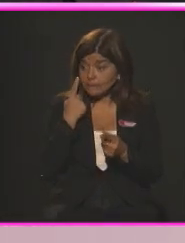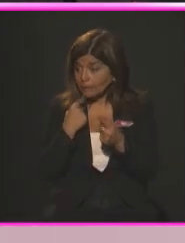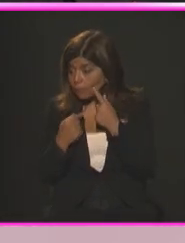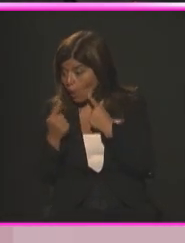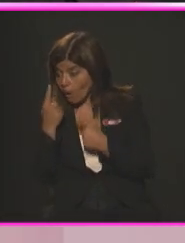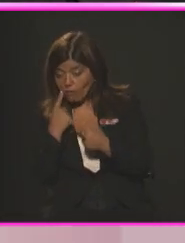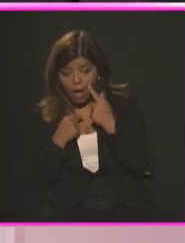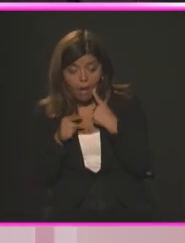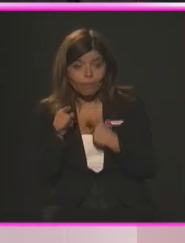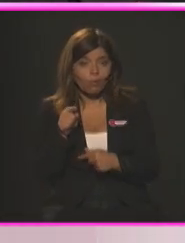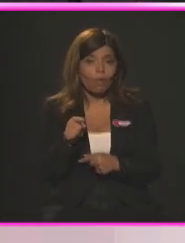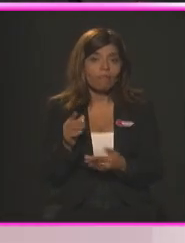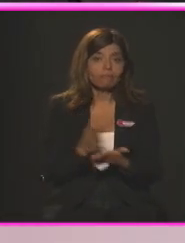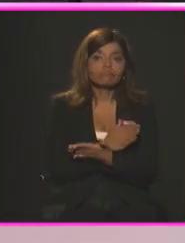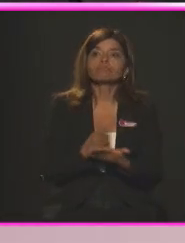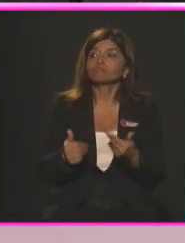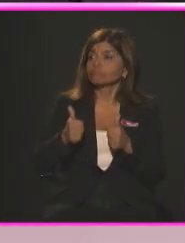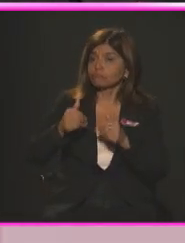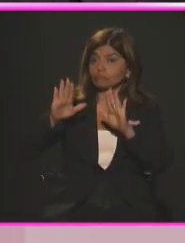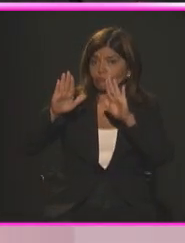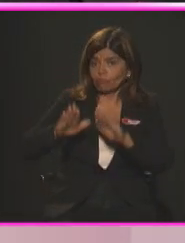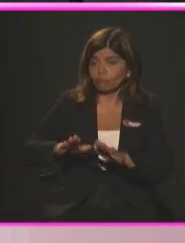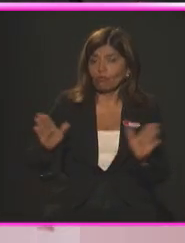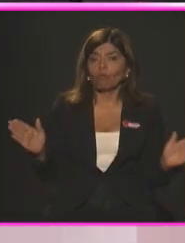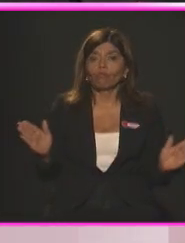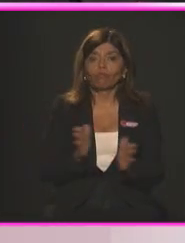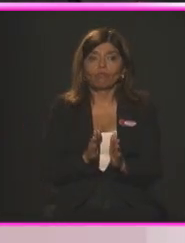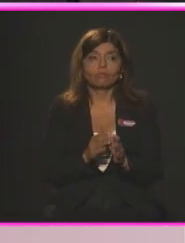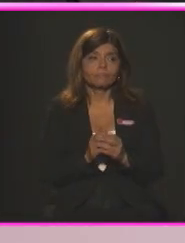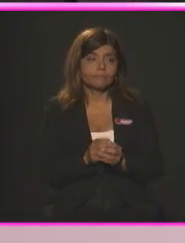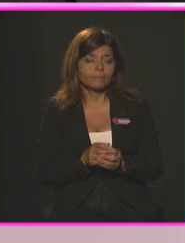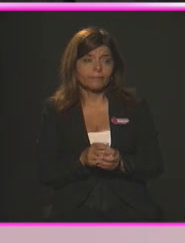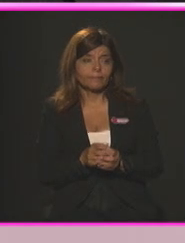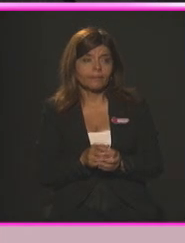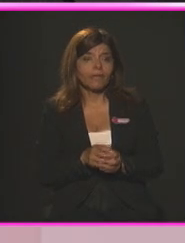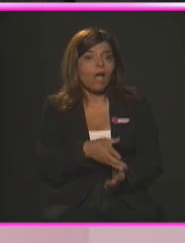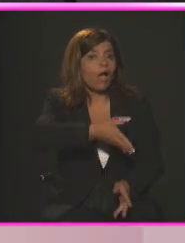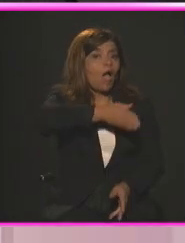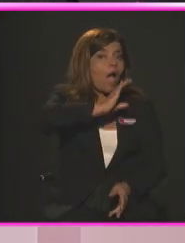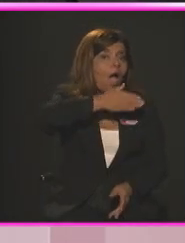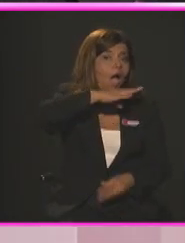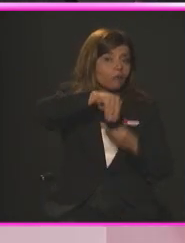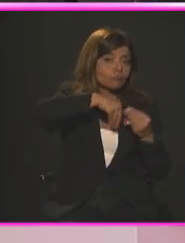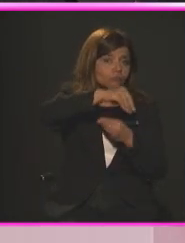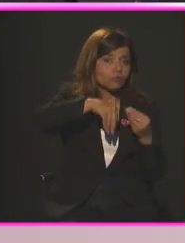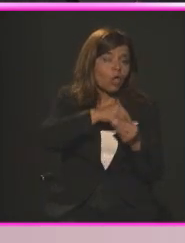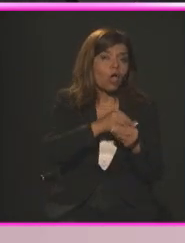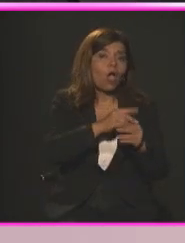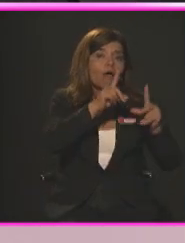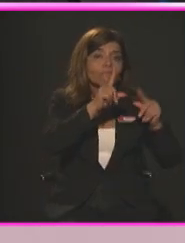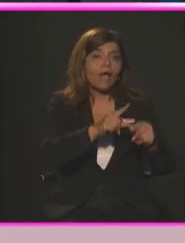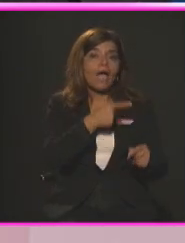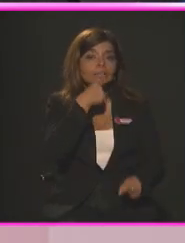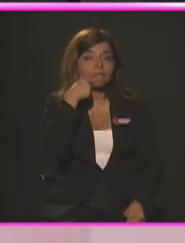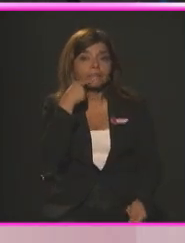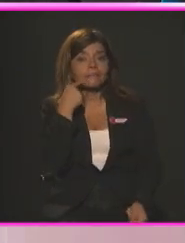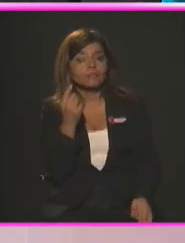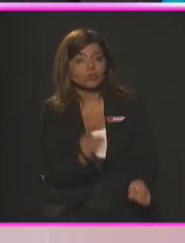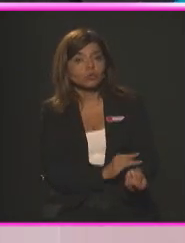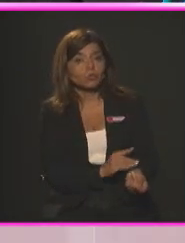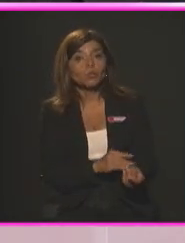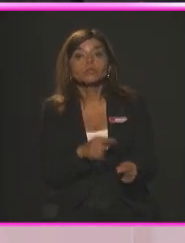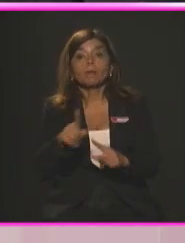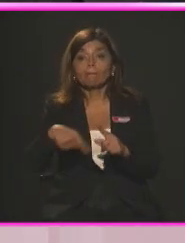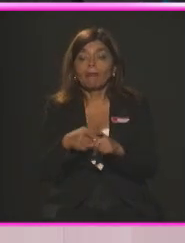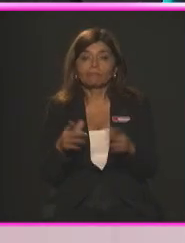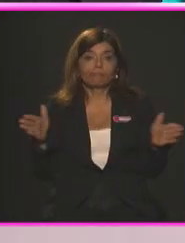him back into the healthy range for his blood glucose, and his visceral fat decreased by 30%, and he also lost weight. And so we are